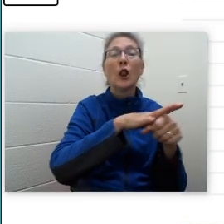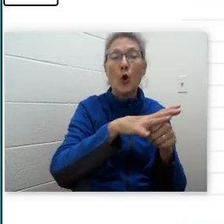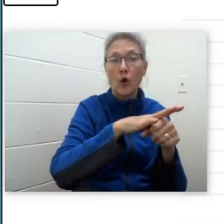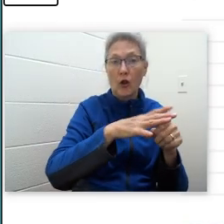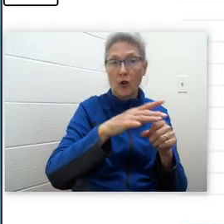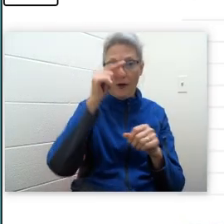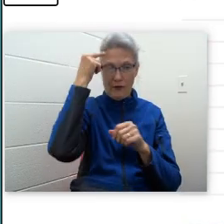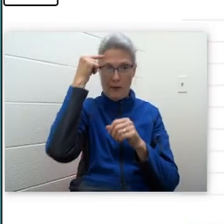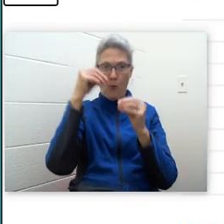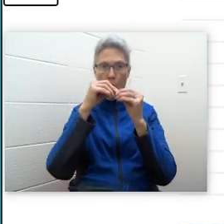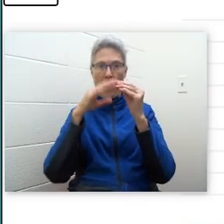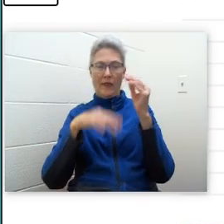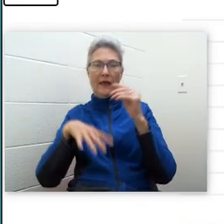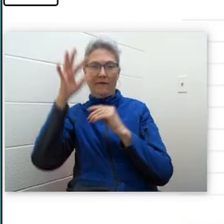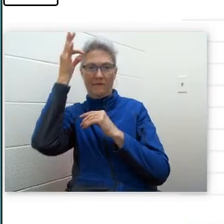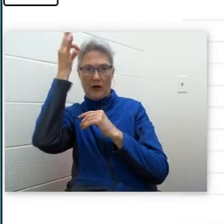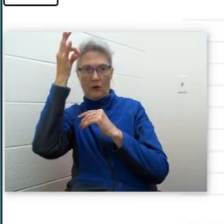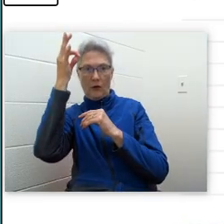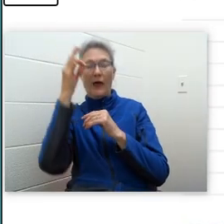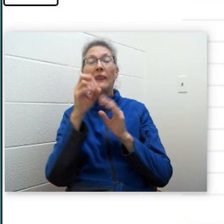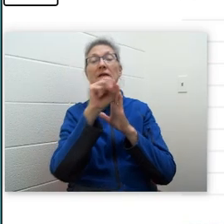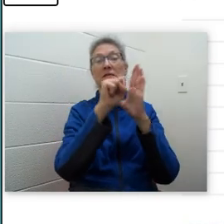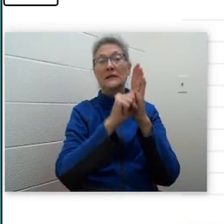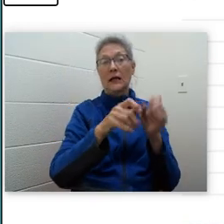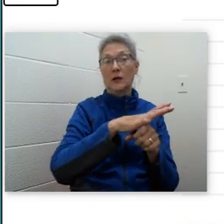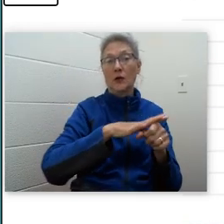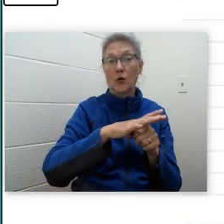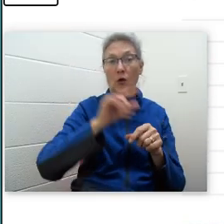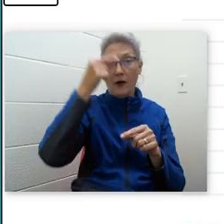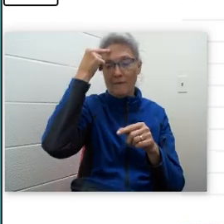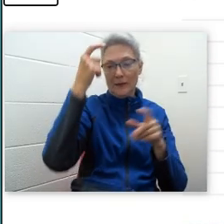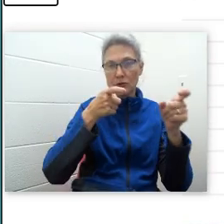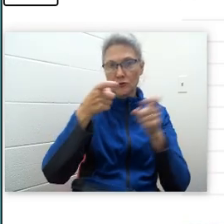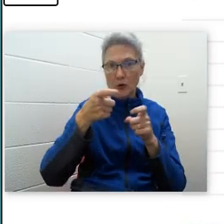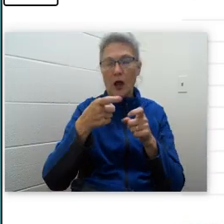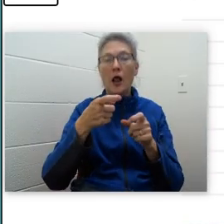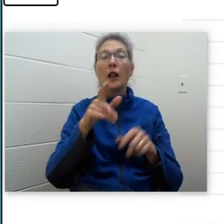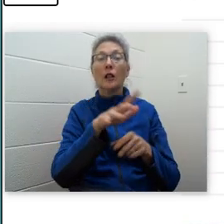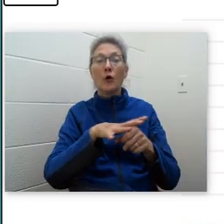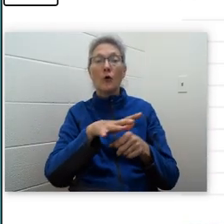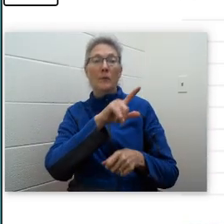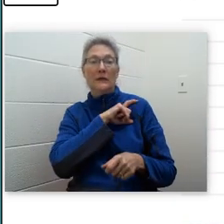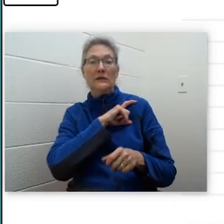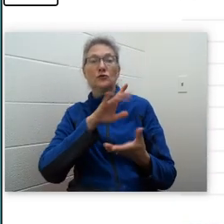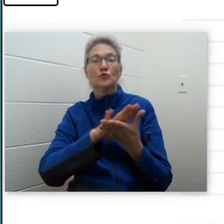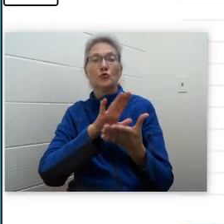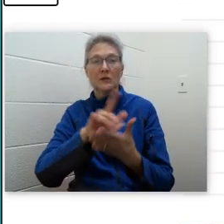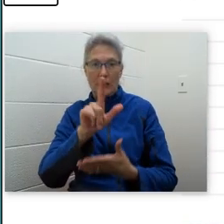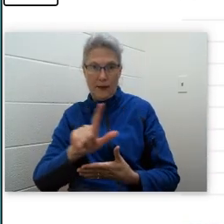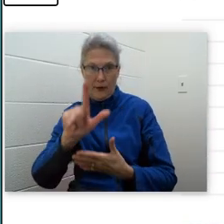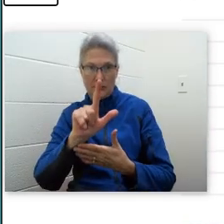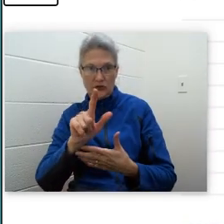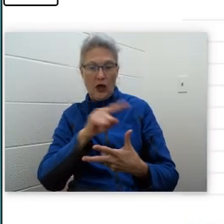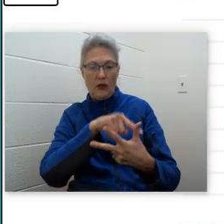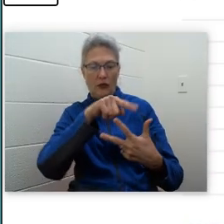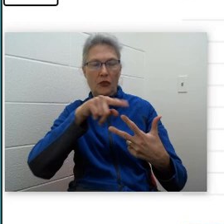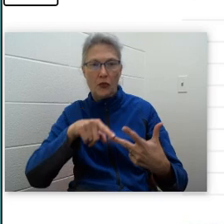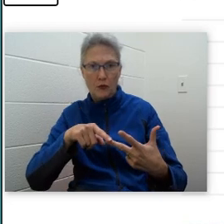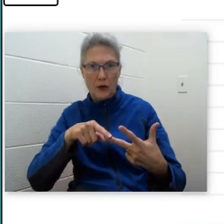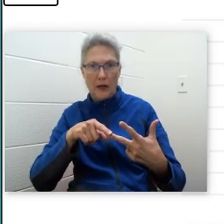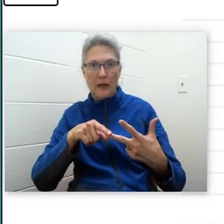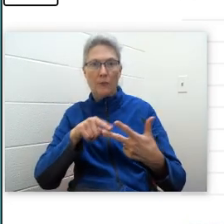state and local governments handle state and local police, schools, and libraries. The three branches of